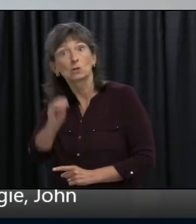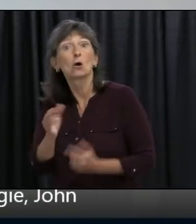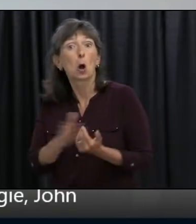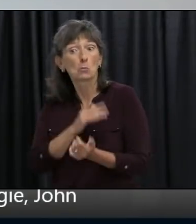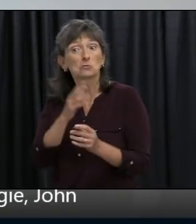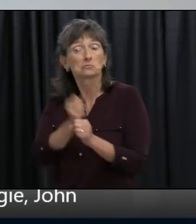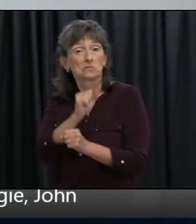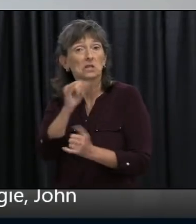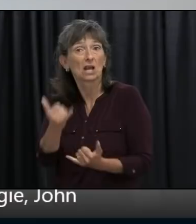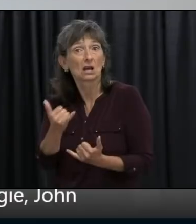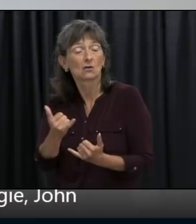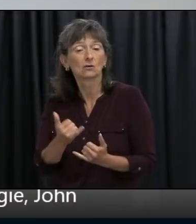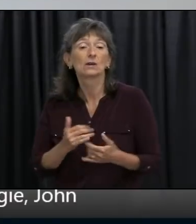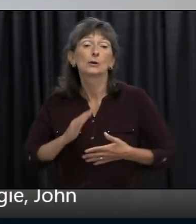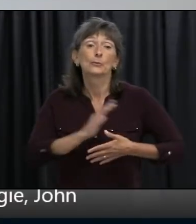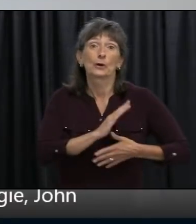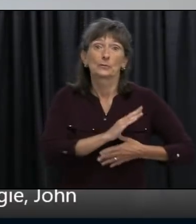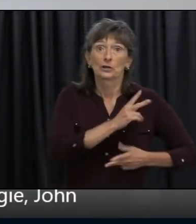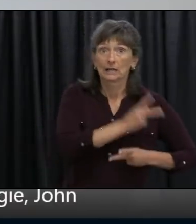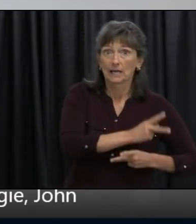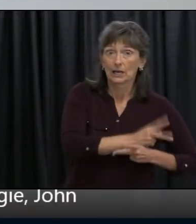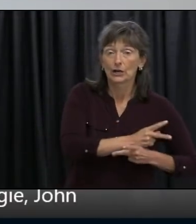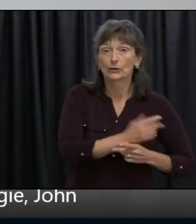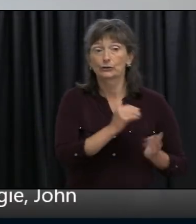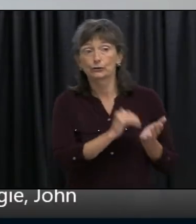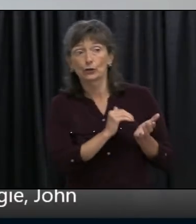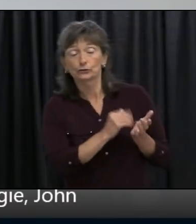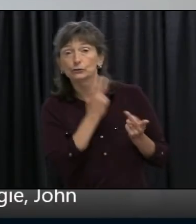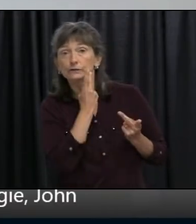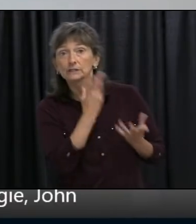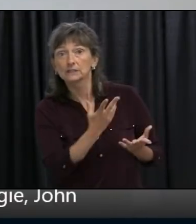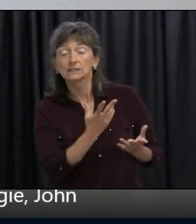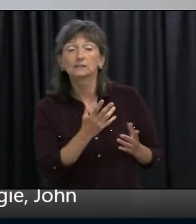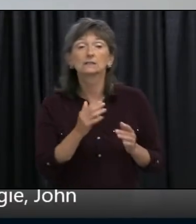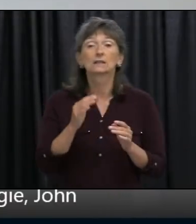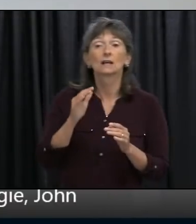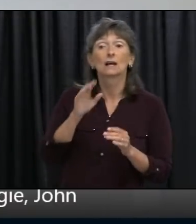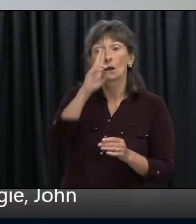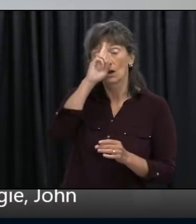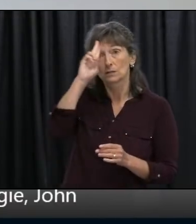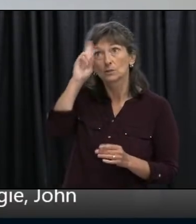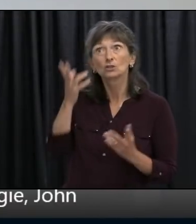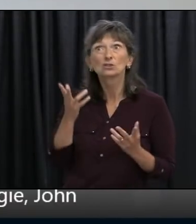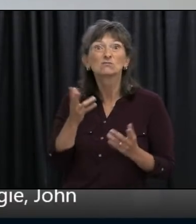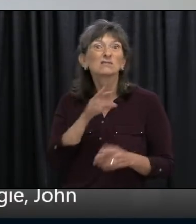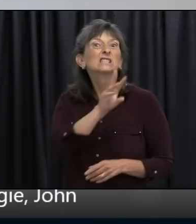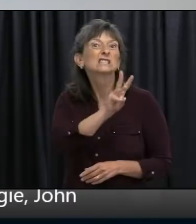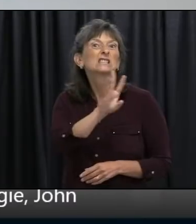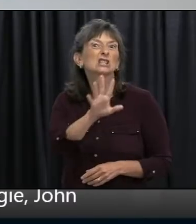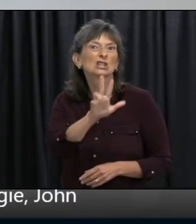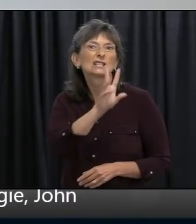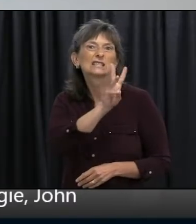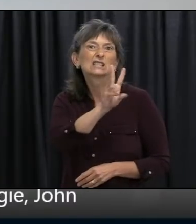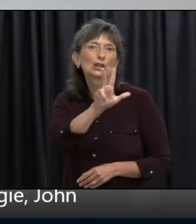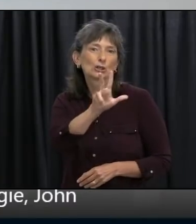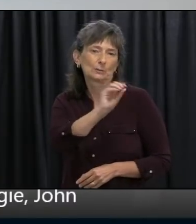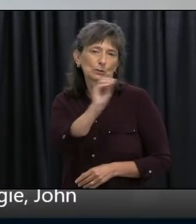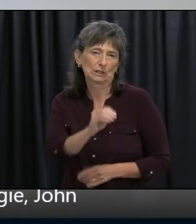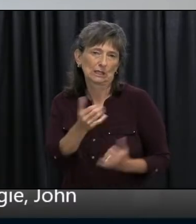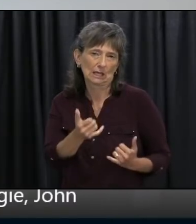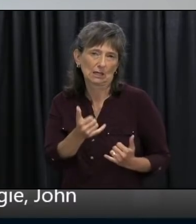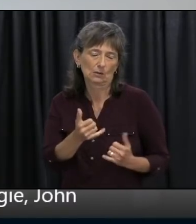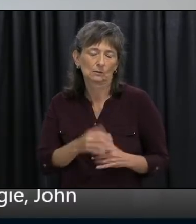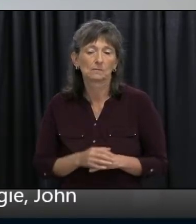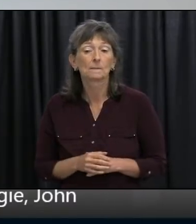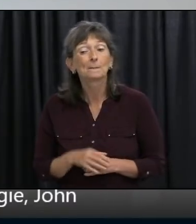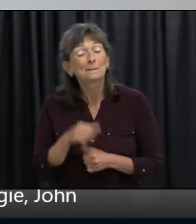of primary care and clinic visits by RHA facilities, we're back up to 63%. But remember,